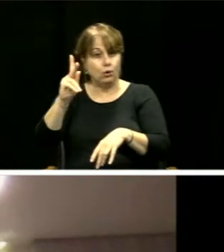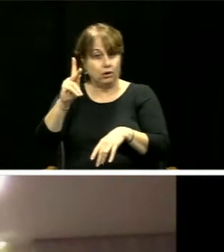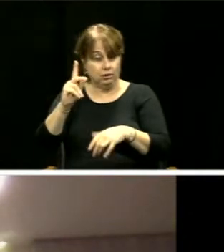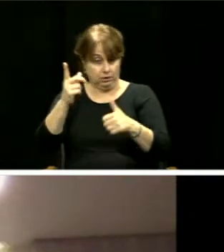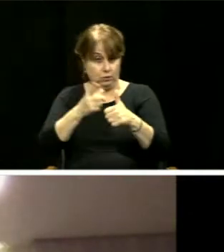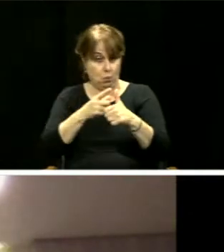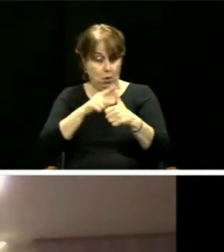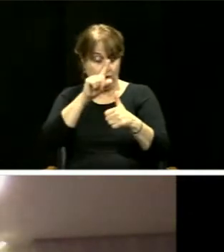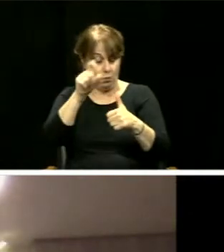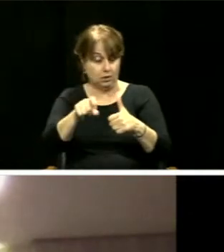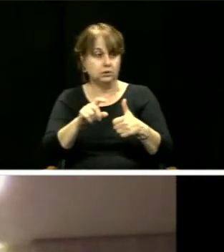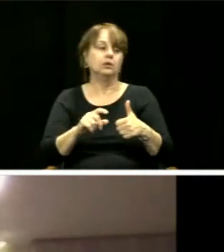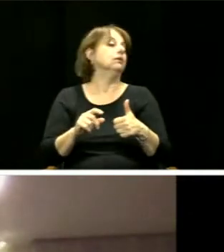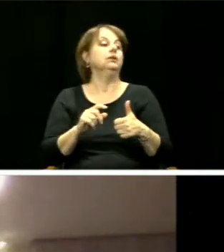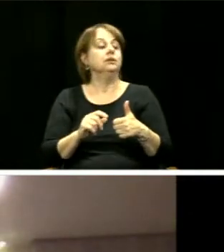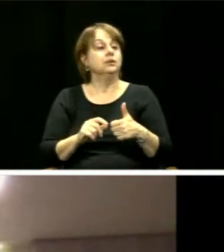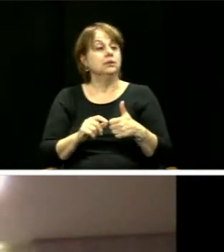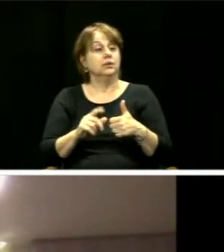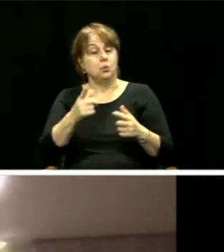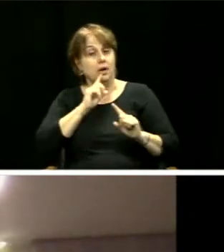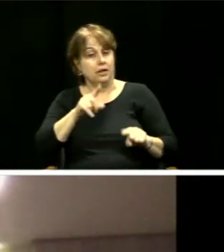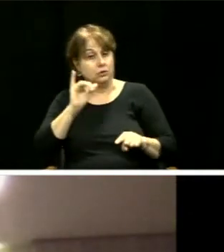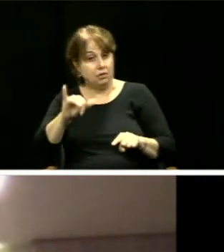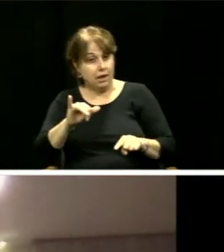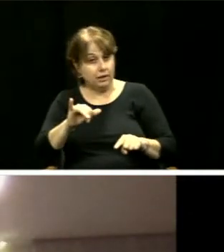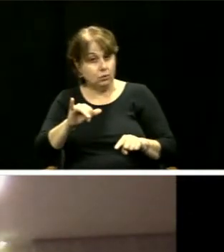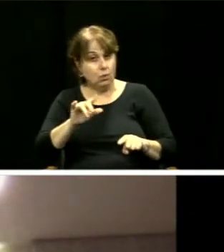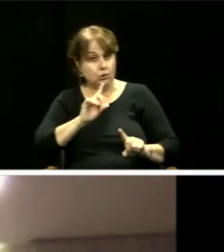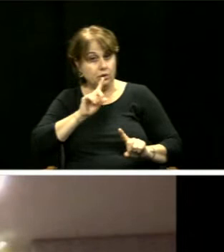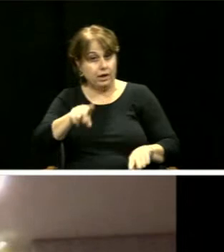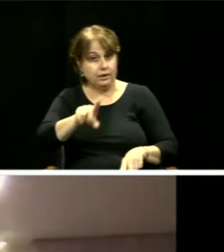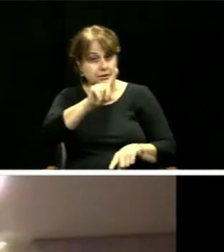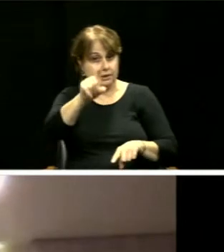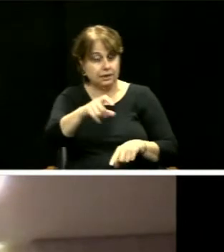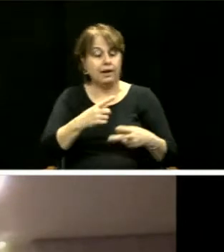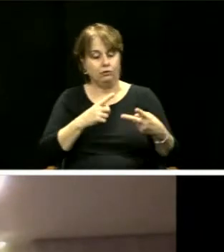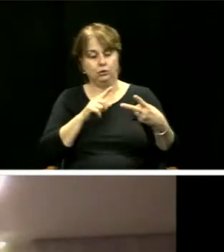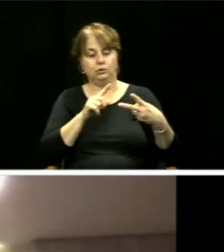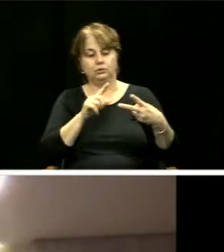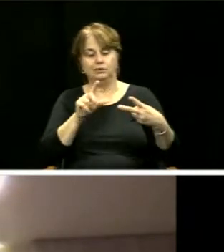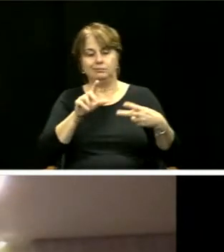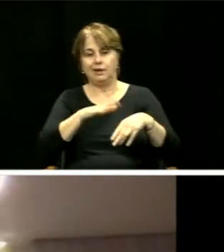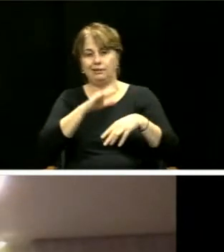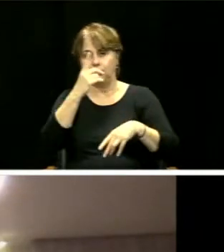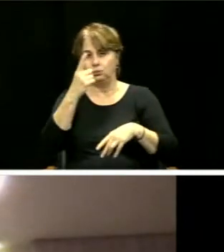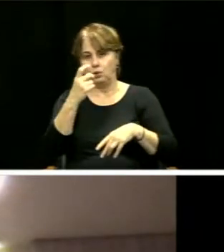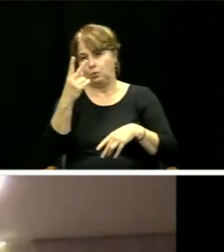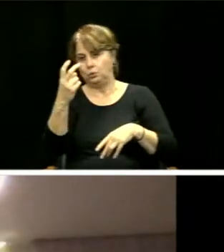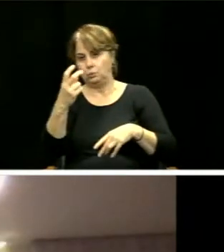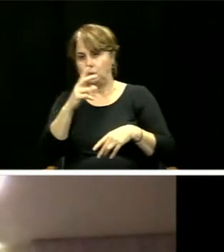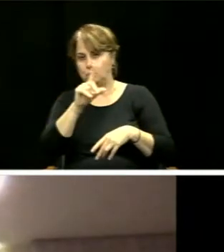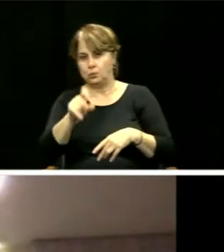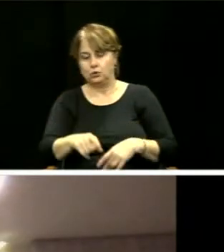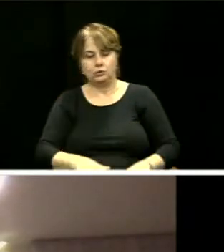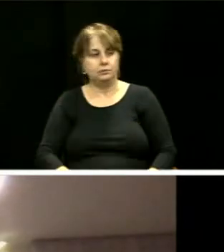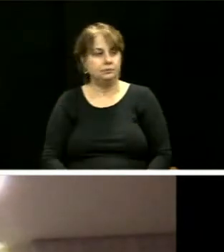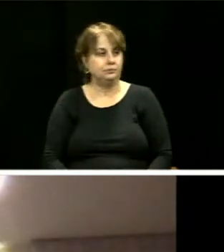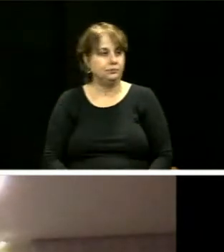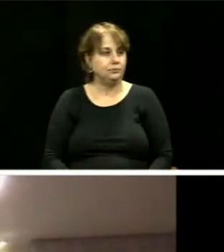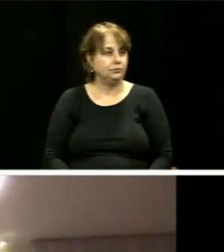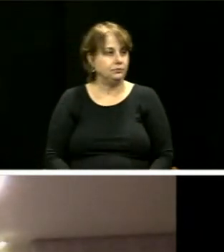That's one. Do you want to answer that, or should I ask? Because I've got at least one other question.